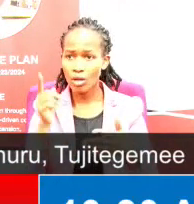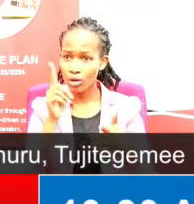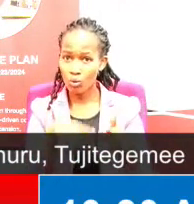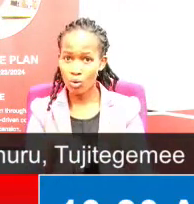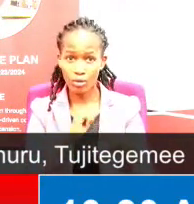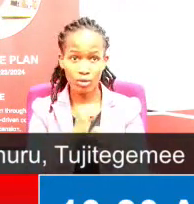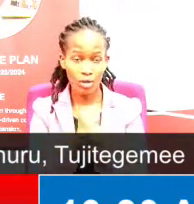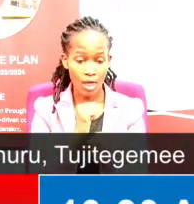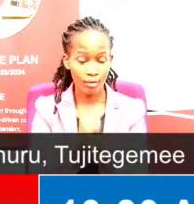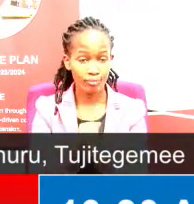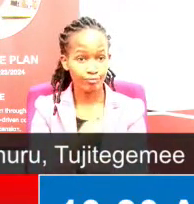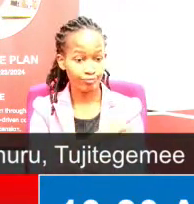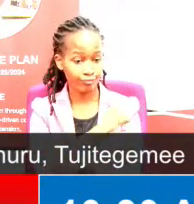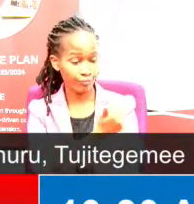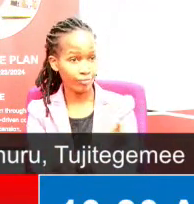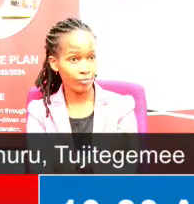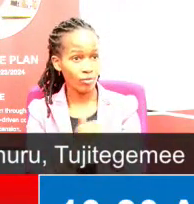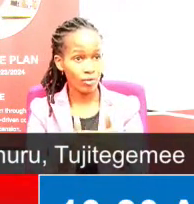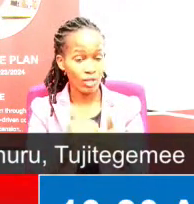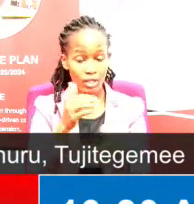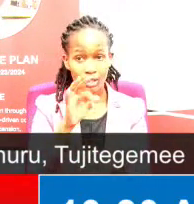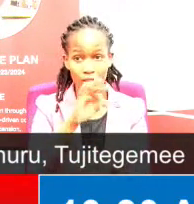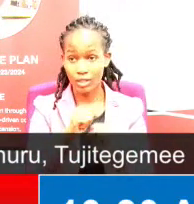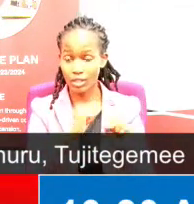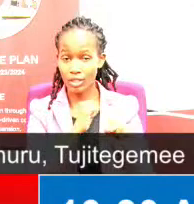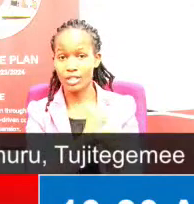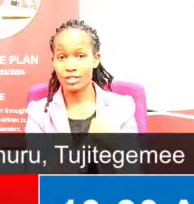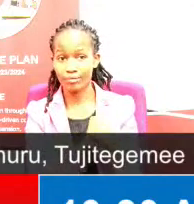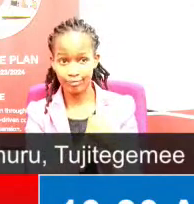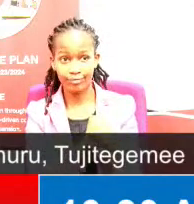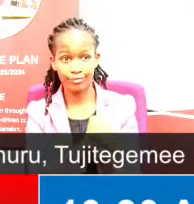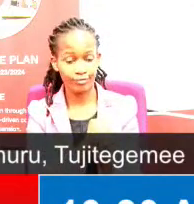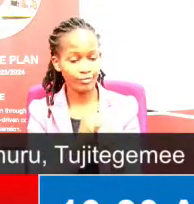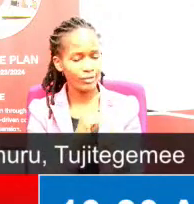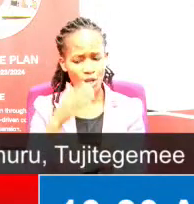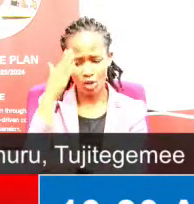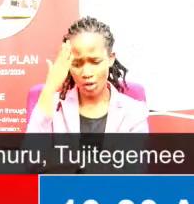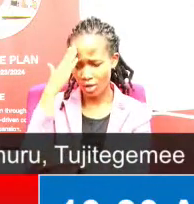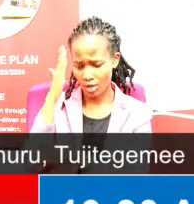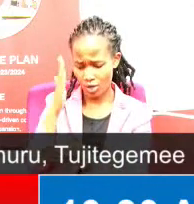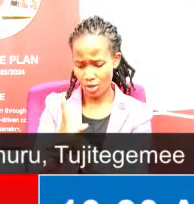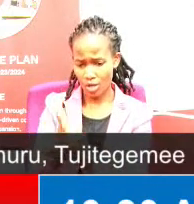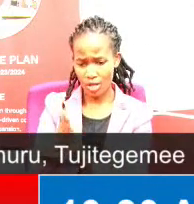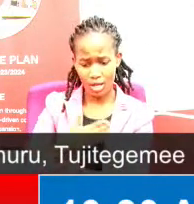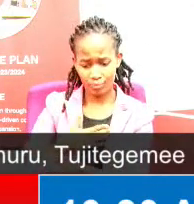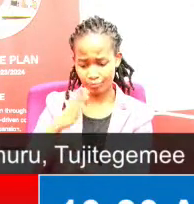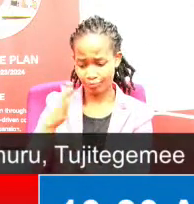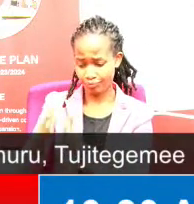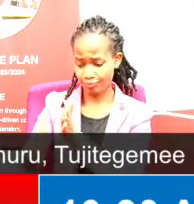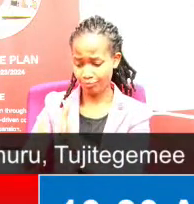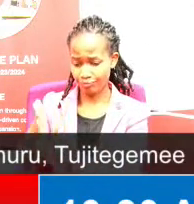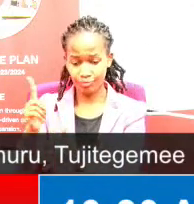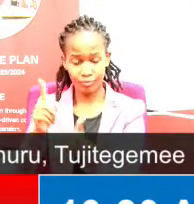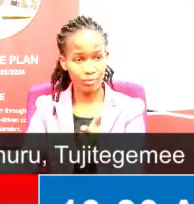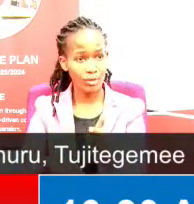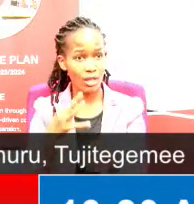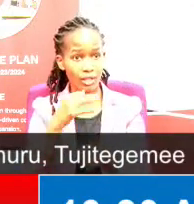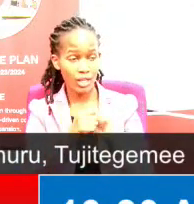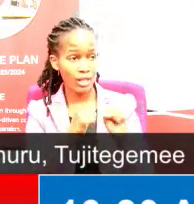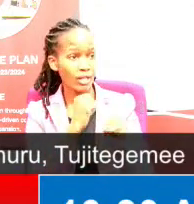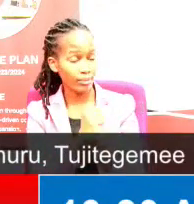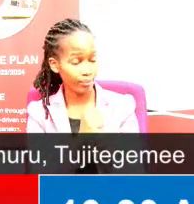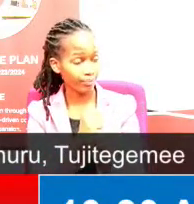to do as an authority over the next 3 years. As you know, our planning cycles are 3